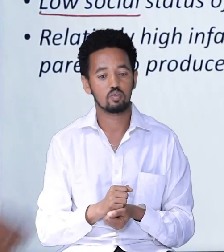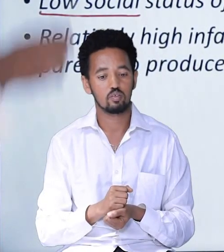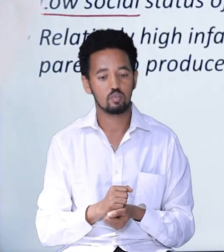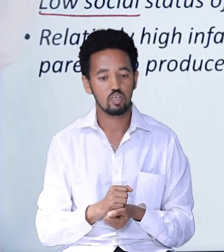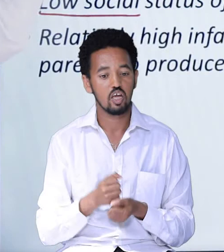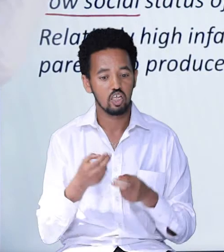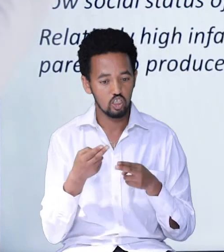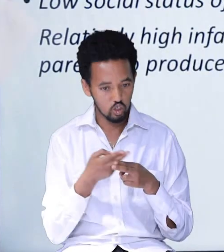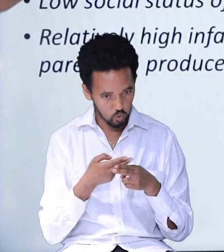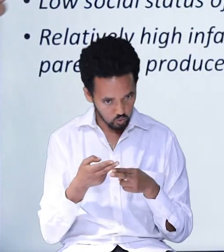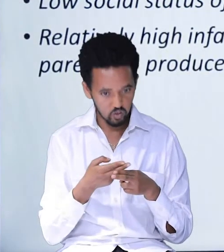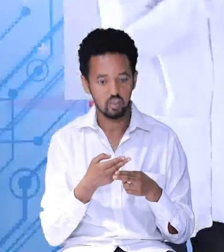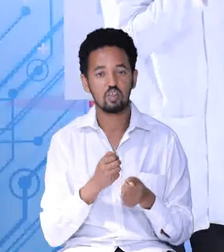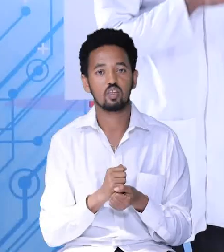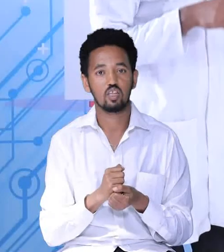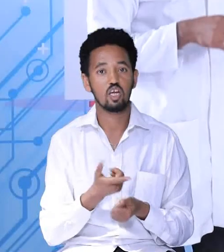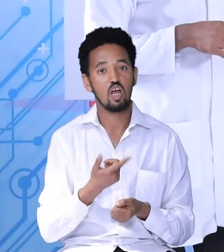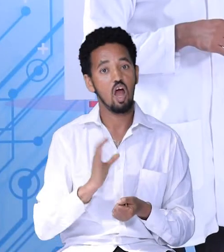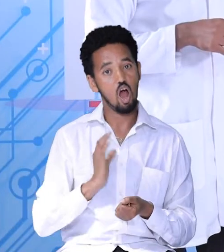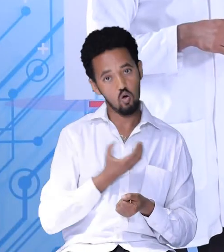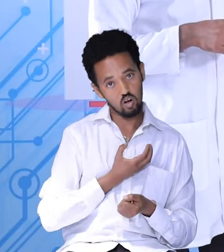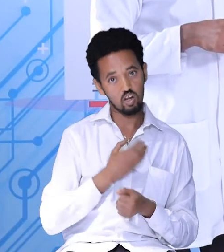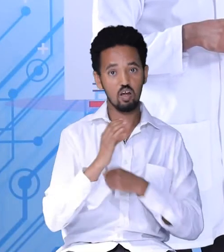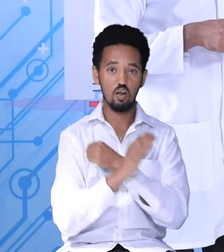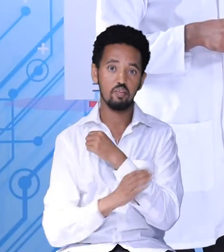In short, our country's